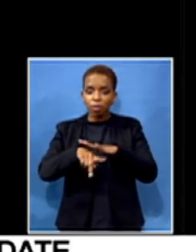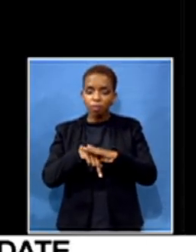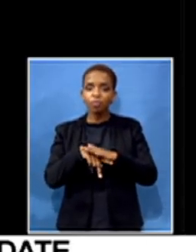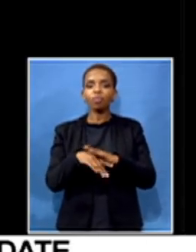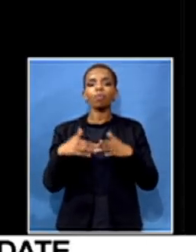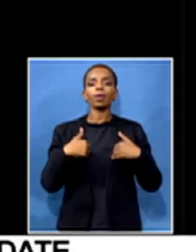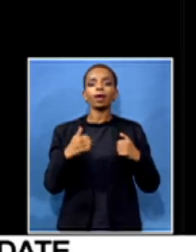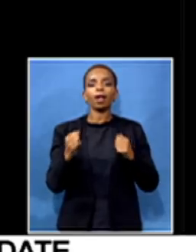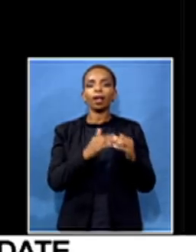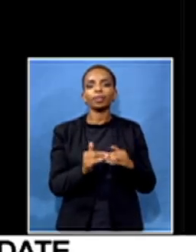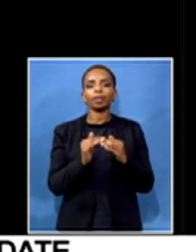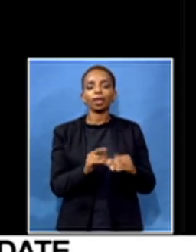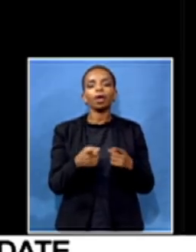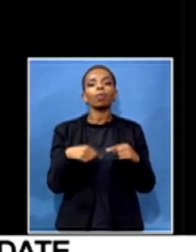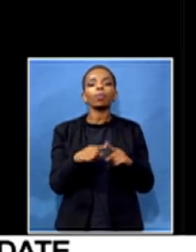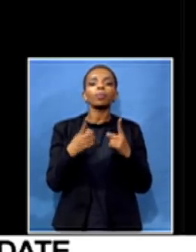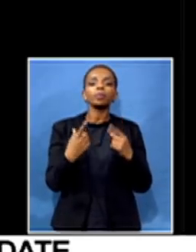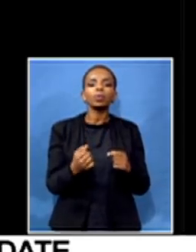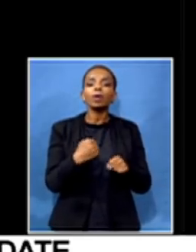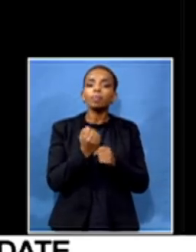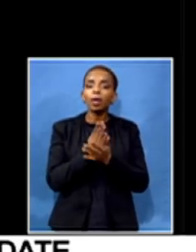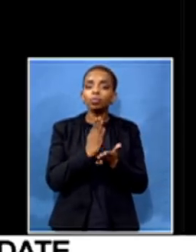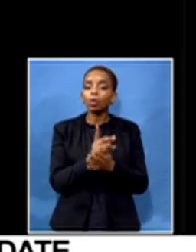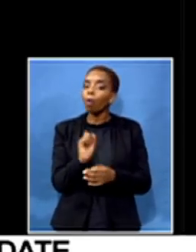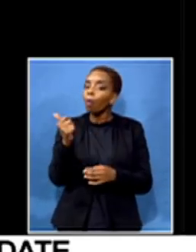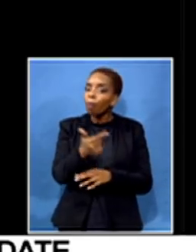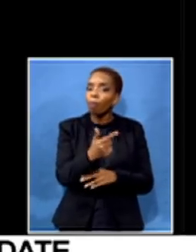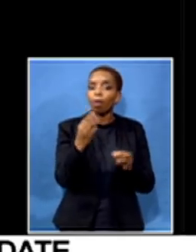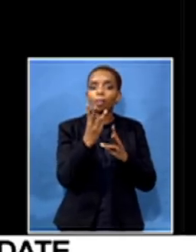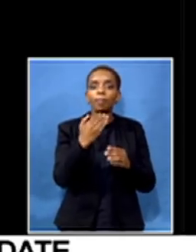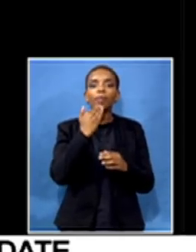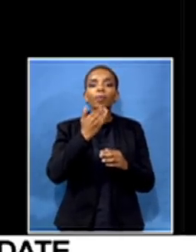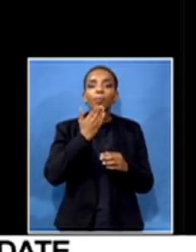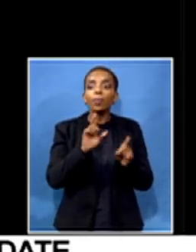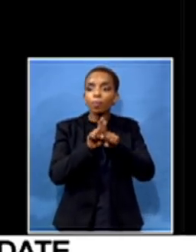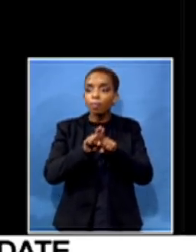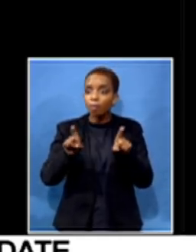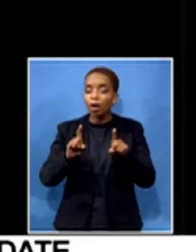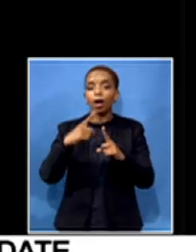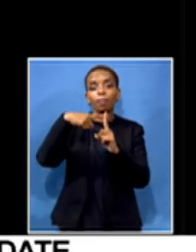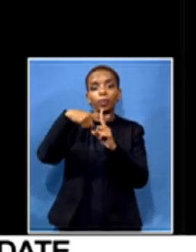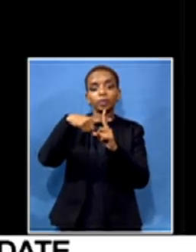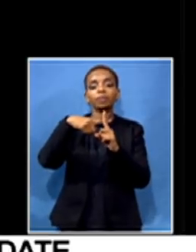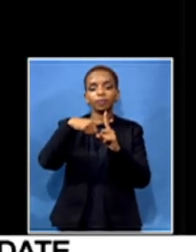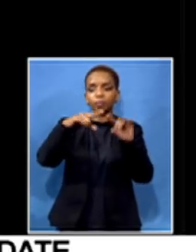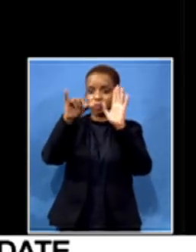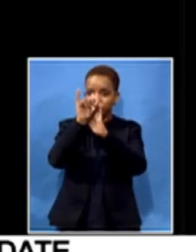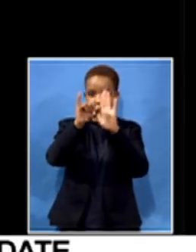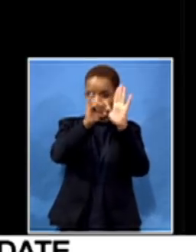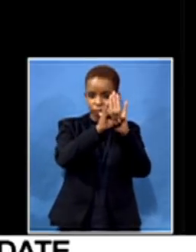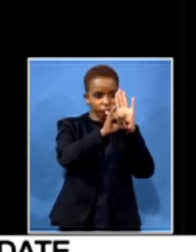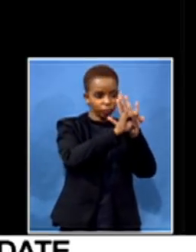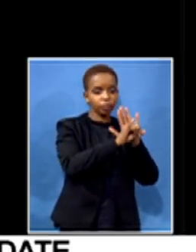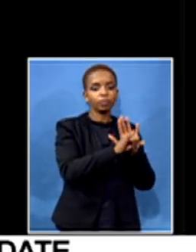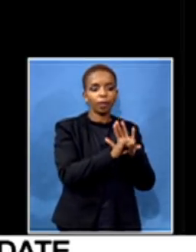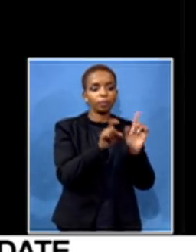that all those who are positive are actually identified and are taken to isolation, that